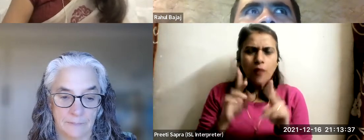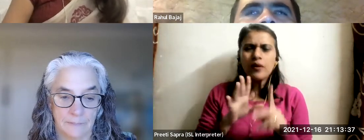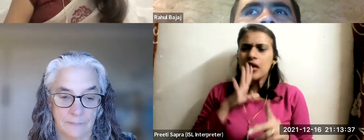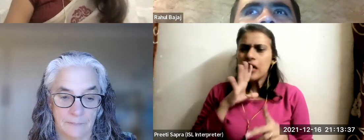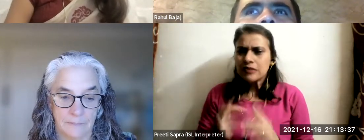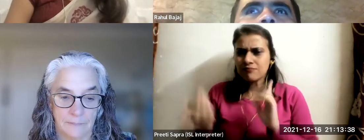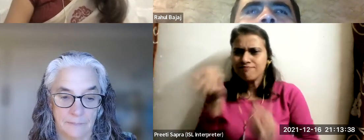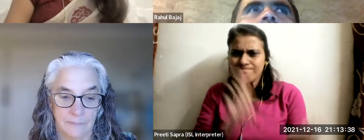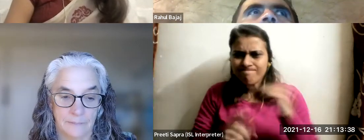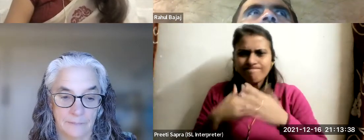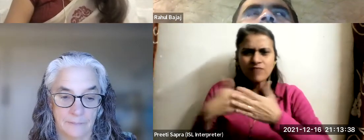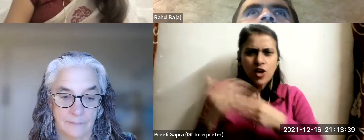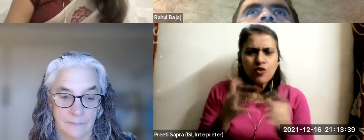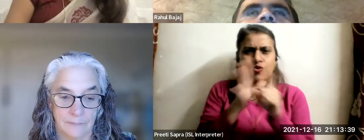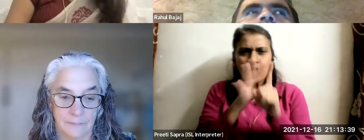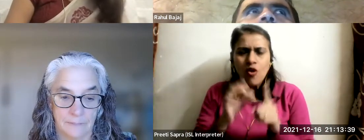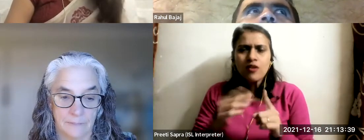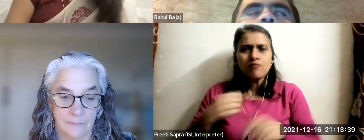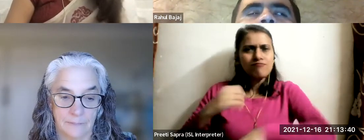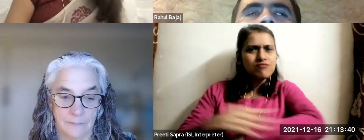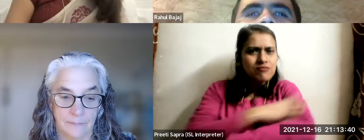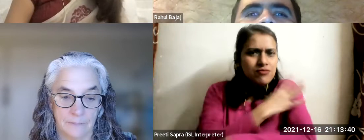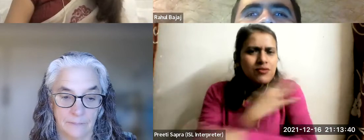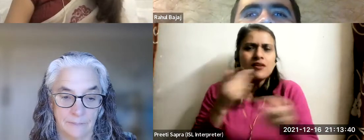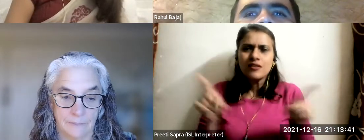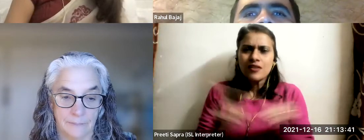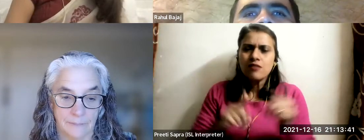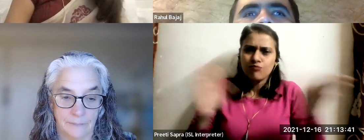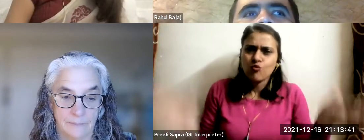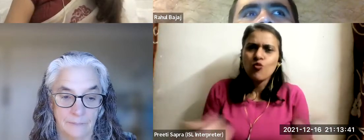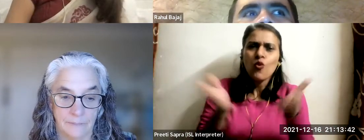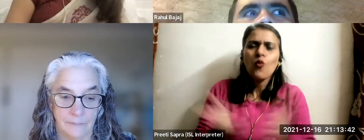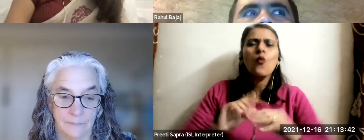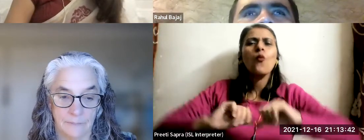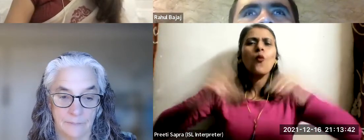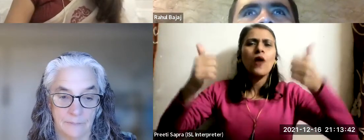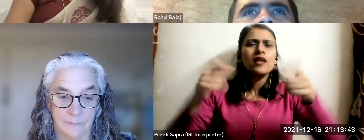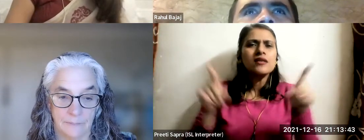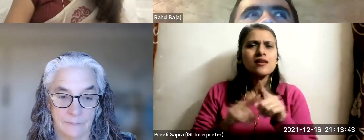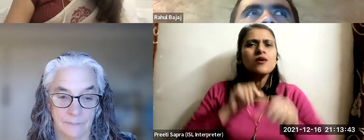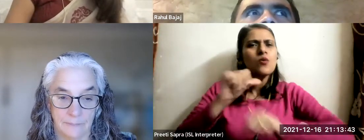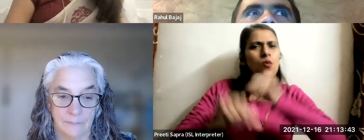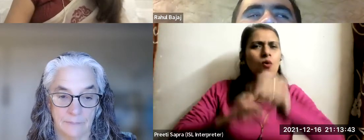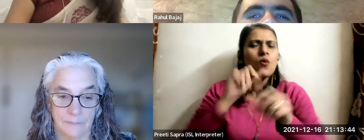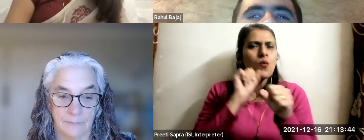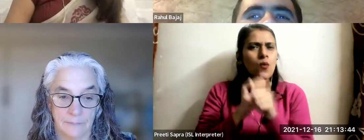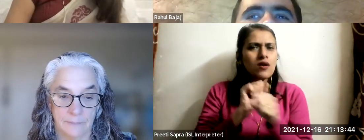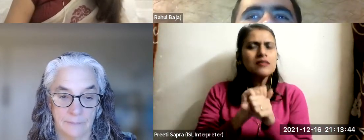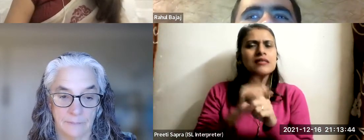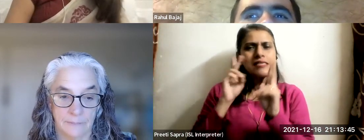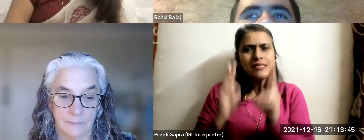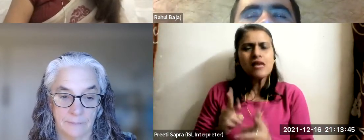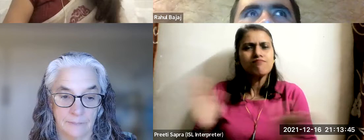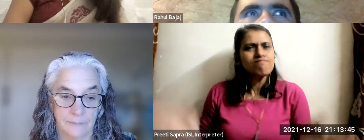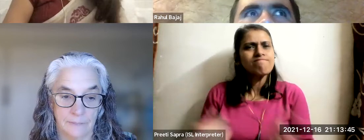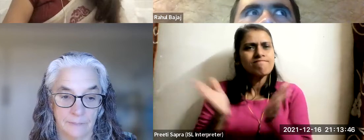and inspiration to really push forward and keep pushing. And